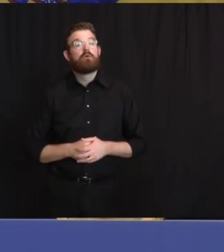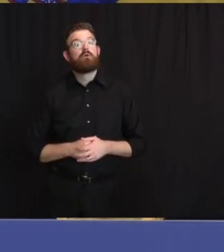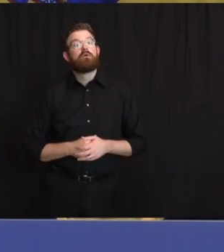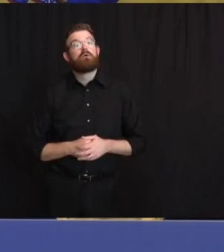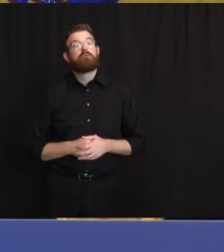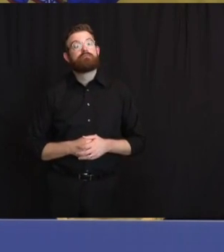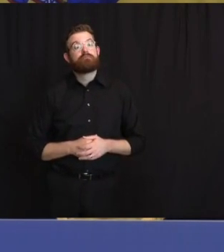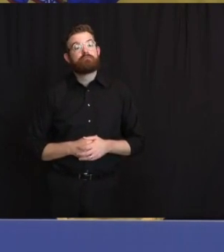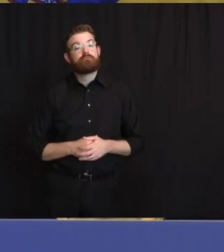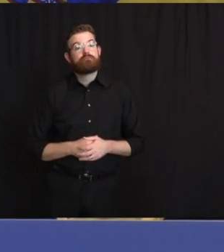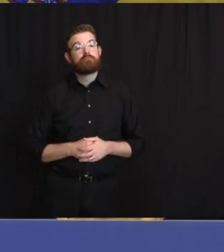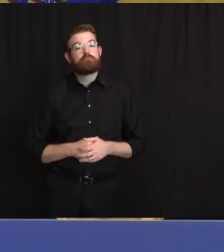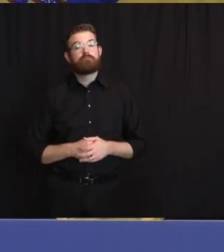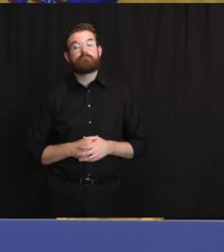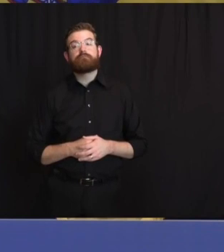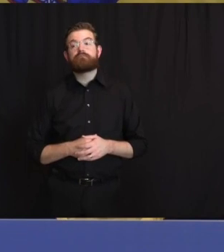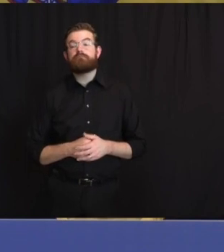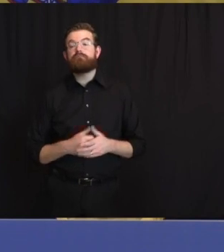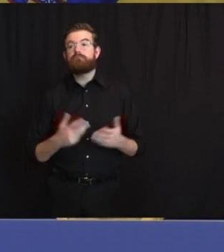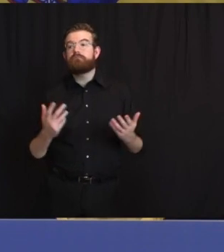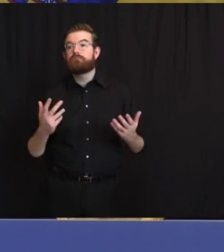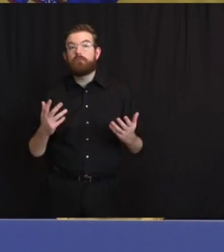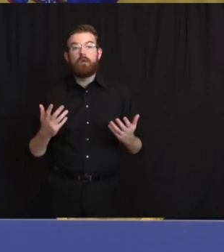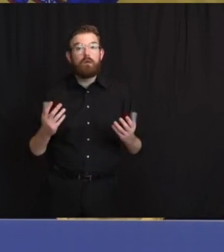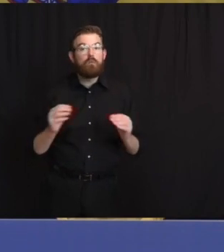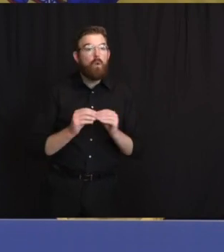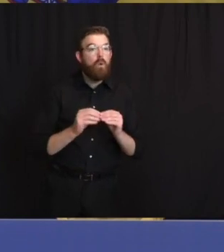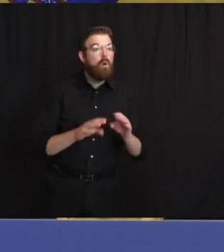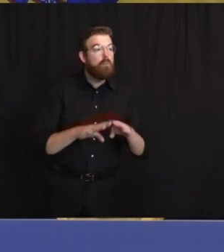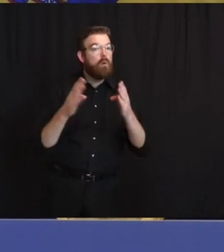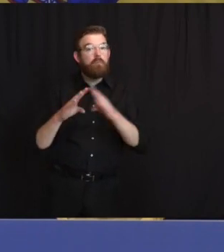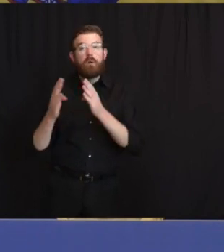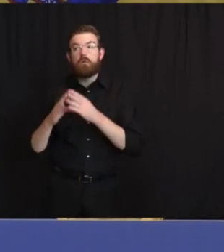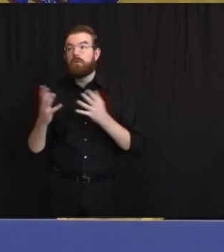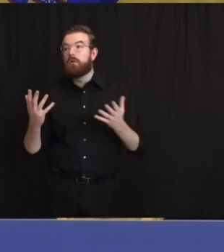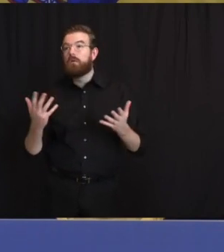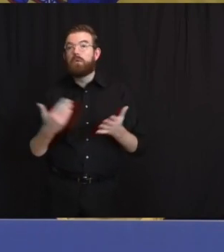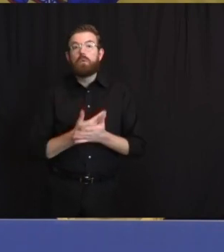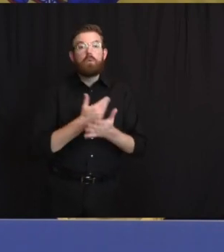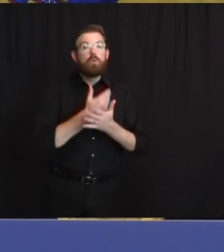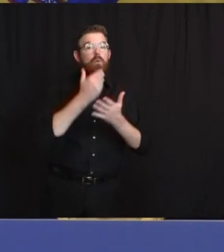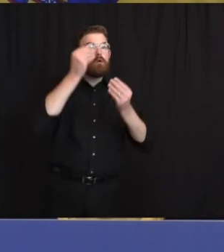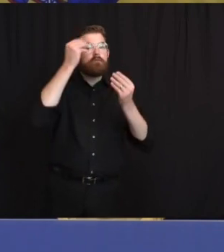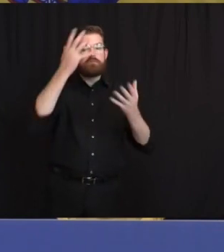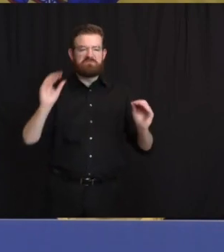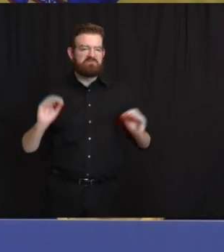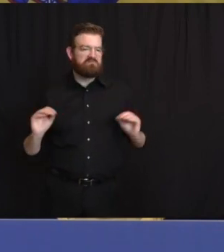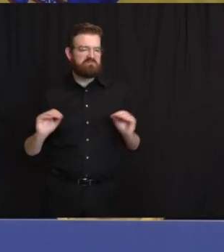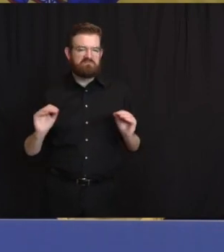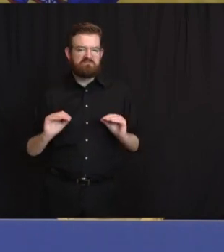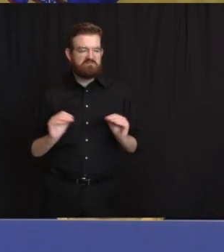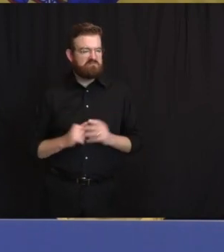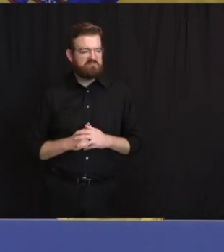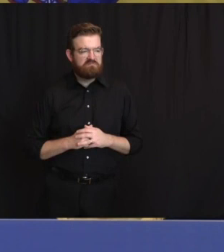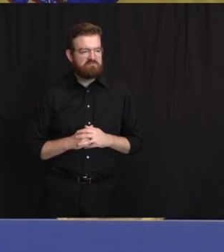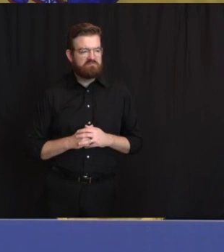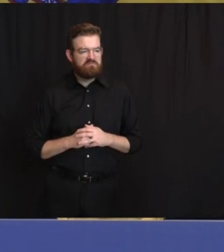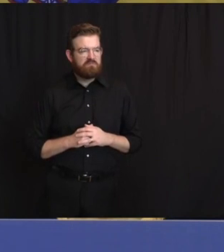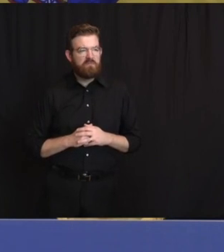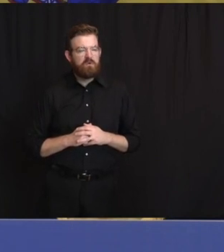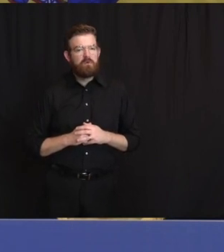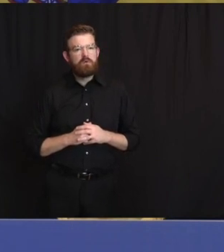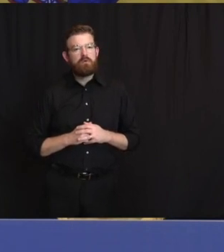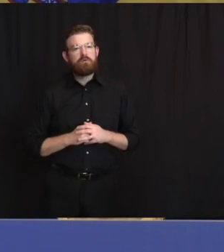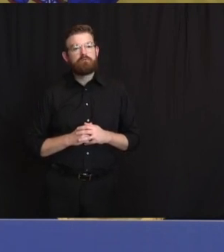mean, we're largely in a holding pattern. We're likely going to go ahead with we allow another level